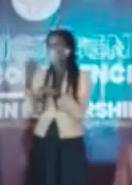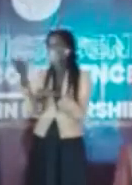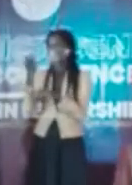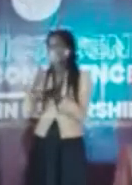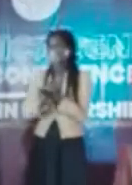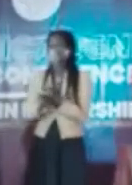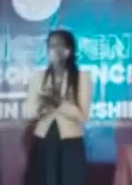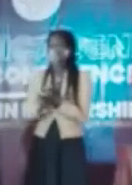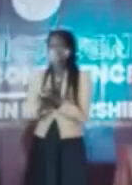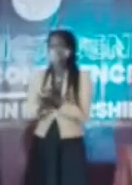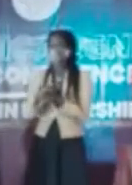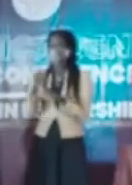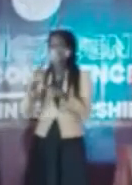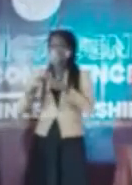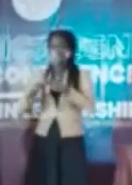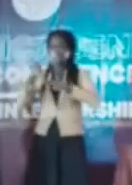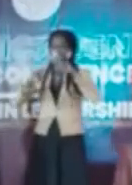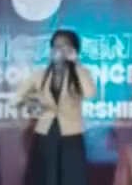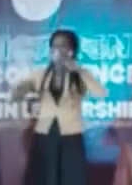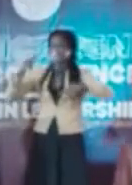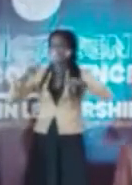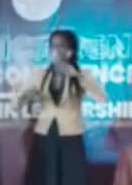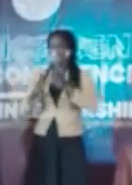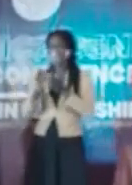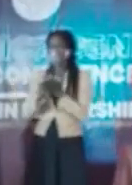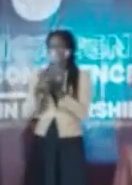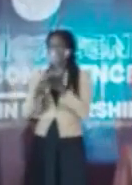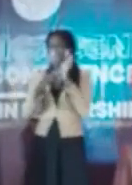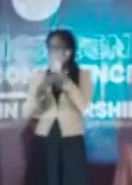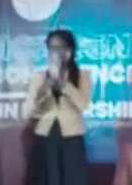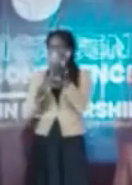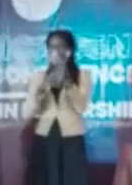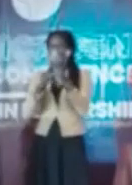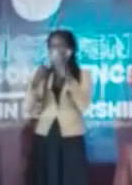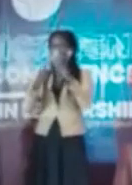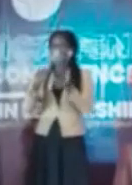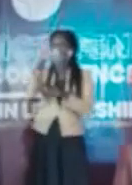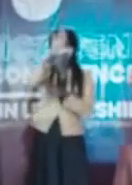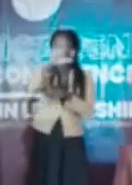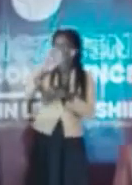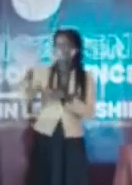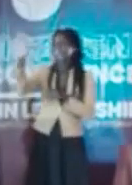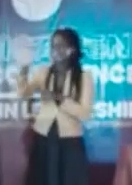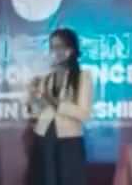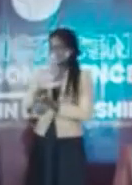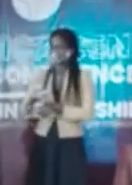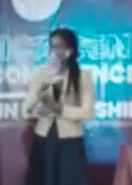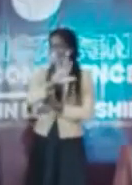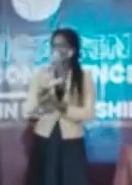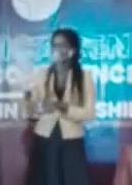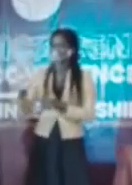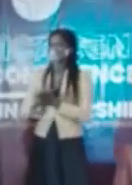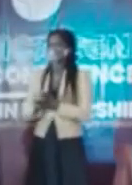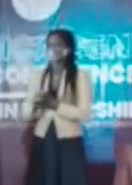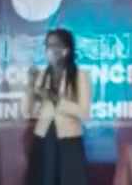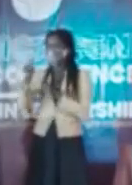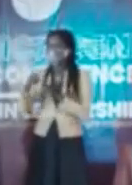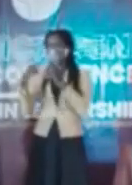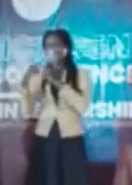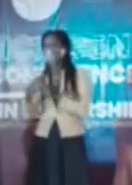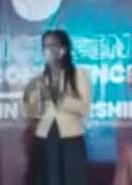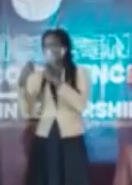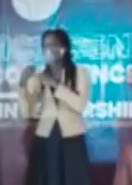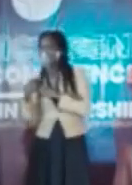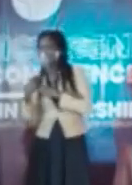where support in terms of geographical location and number of beneficiaries can only depend on availability